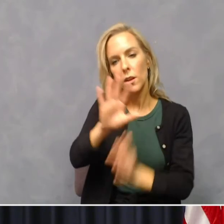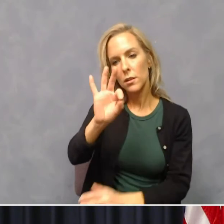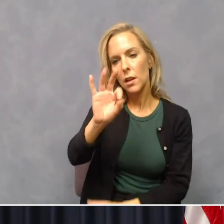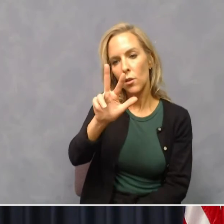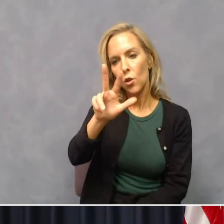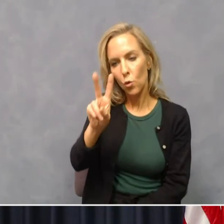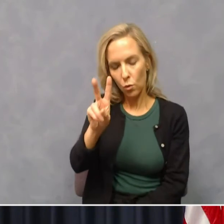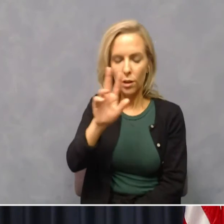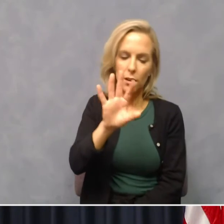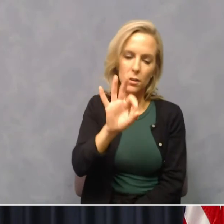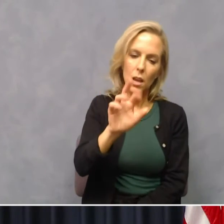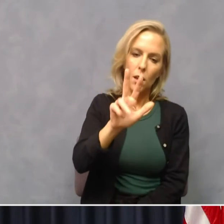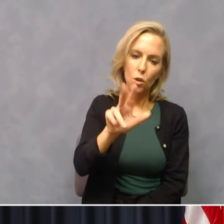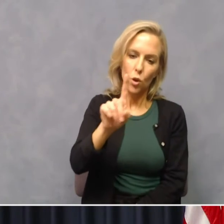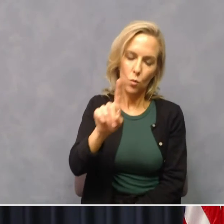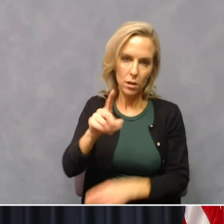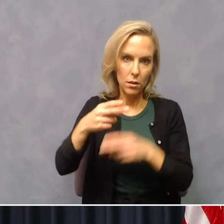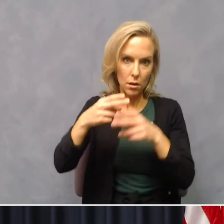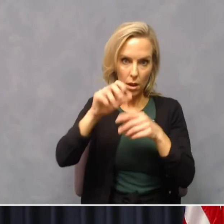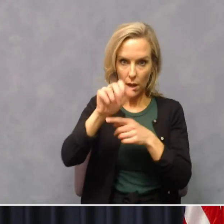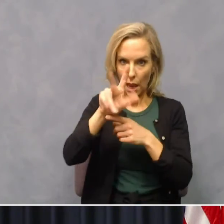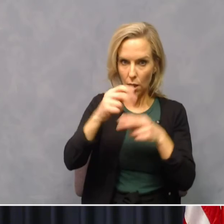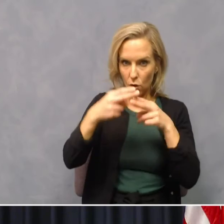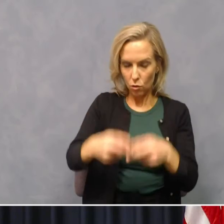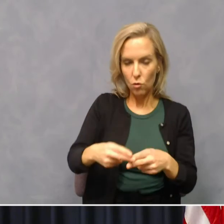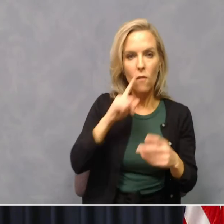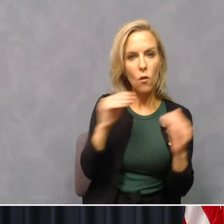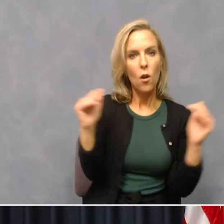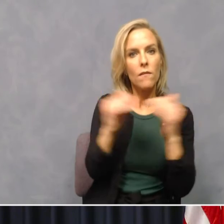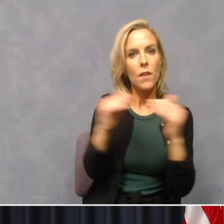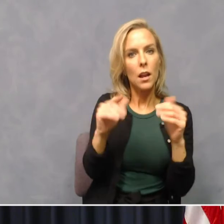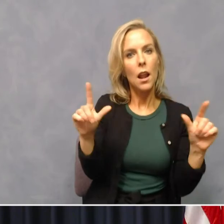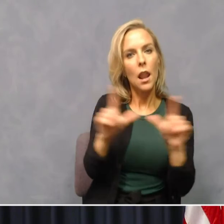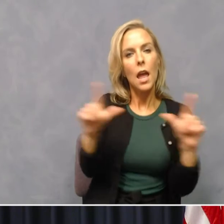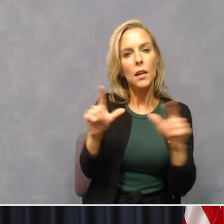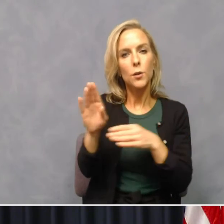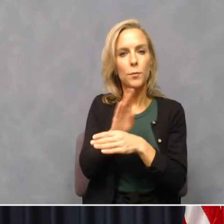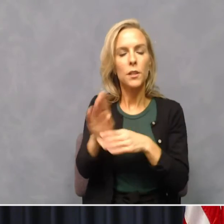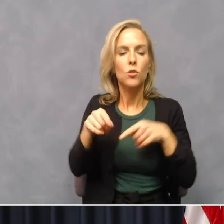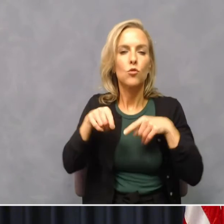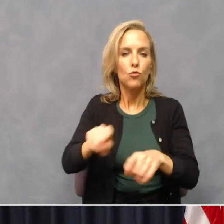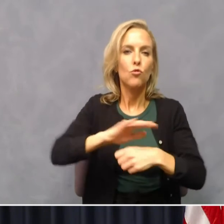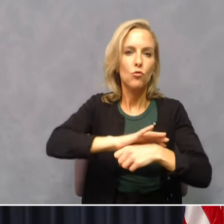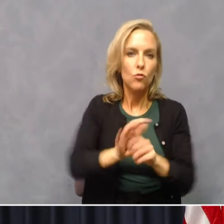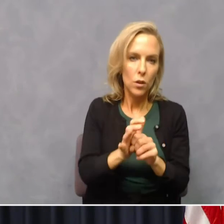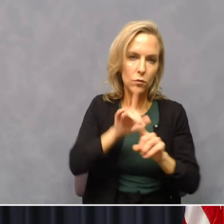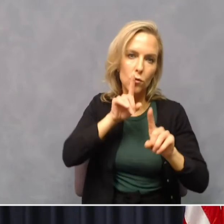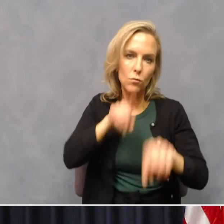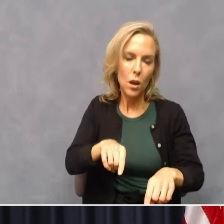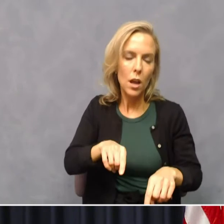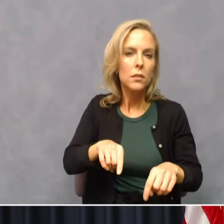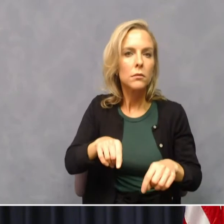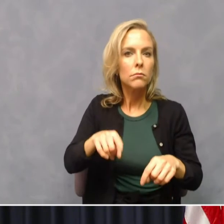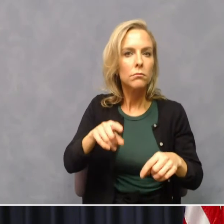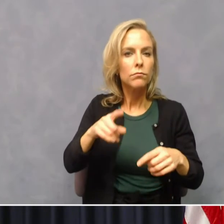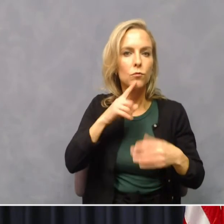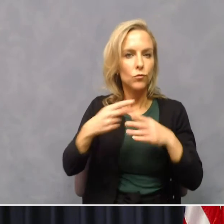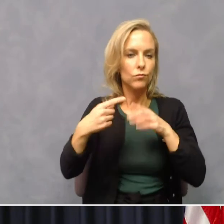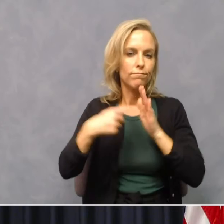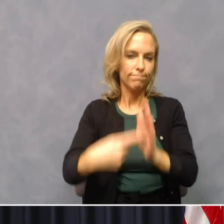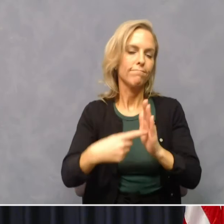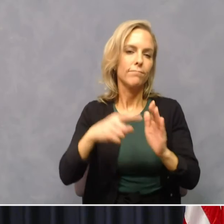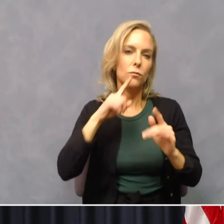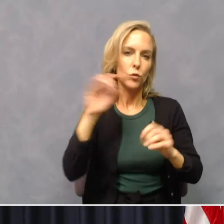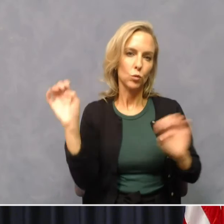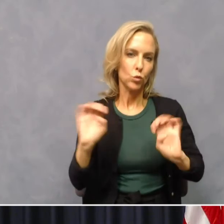what the sponsor called it, fairness for licensees and businesses during the coronavirus response and declaring an emergency. What this would do